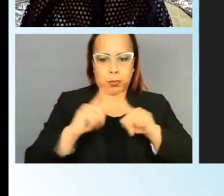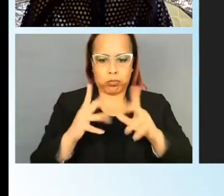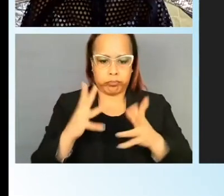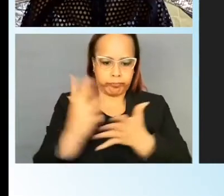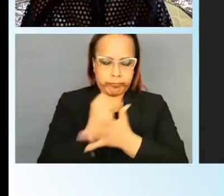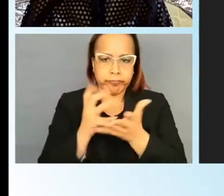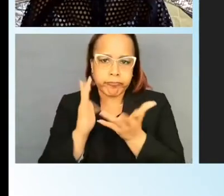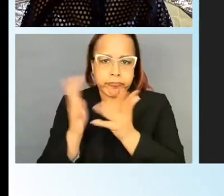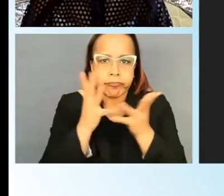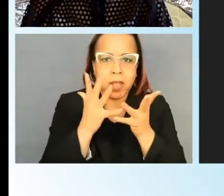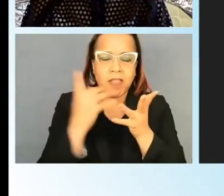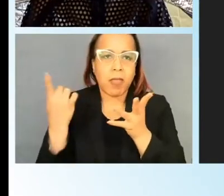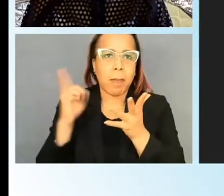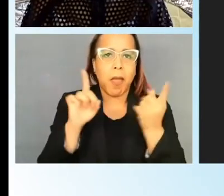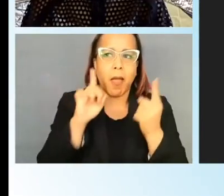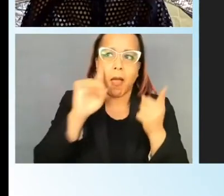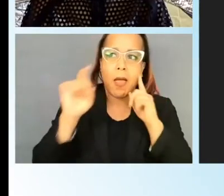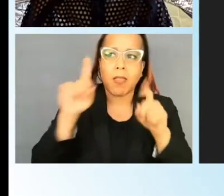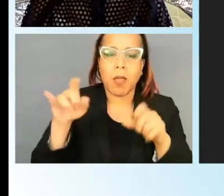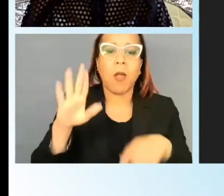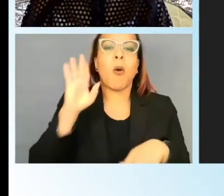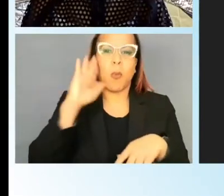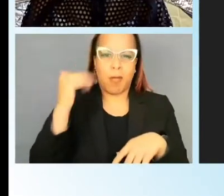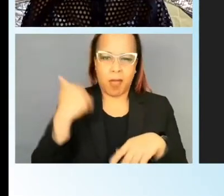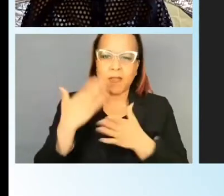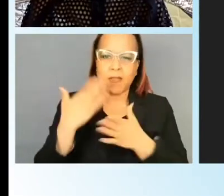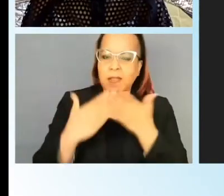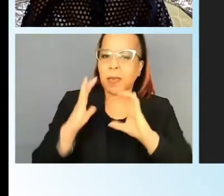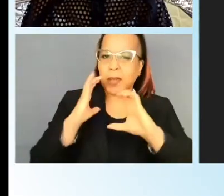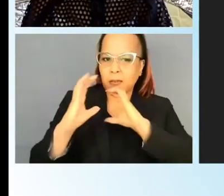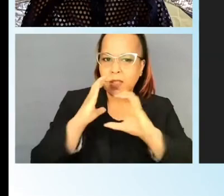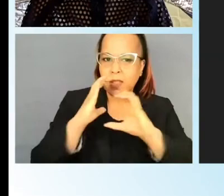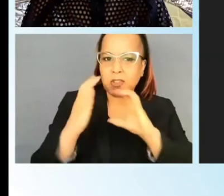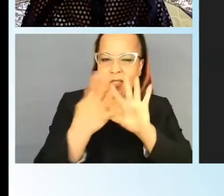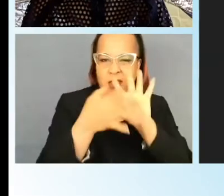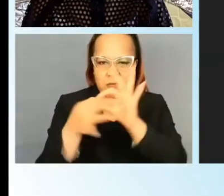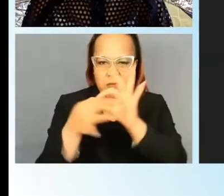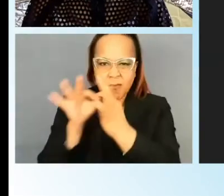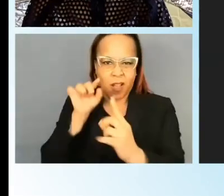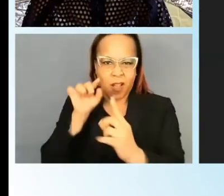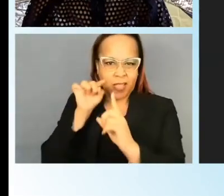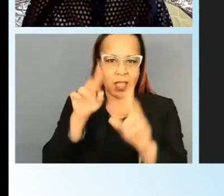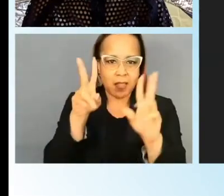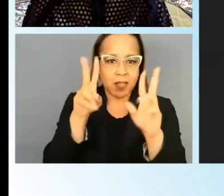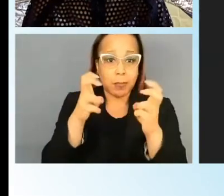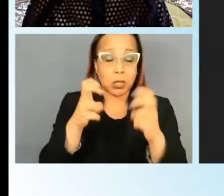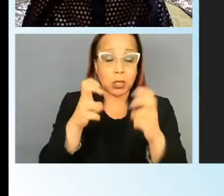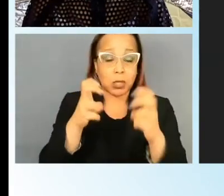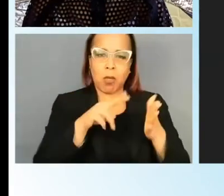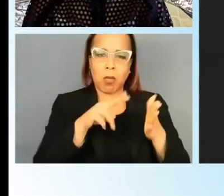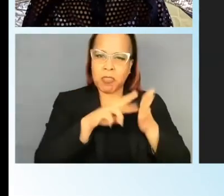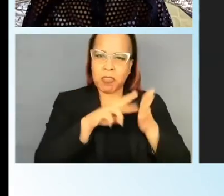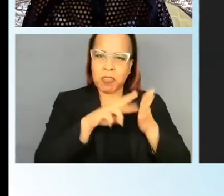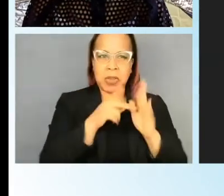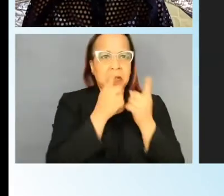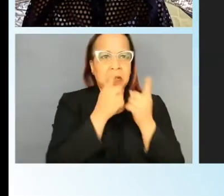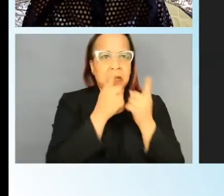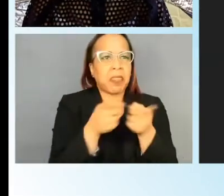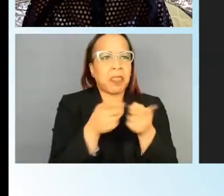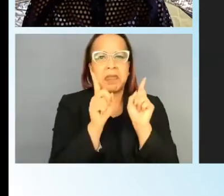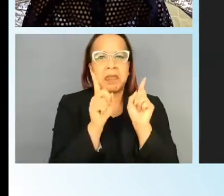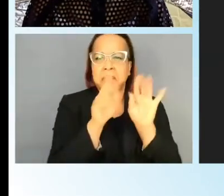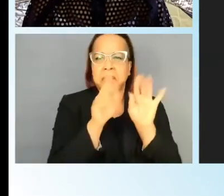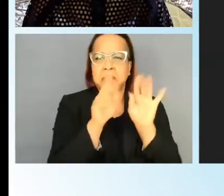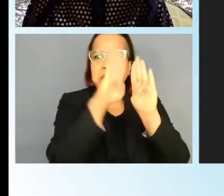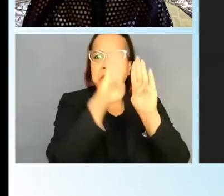pass these. And we'll have a series of conversations around the subject of both the meaning of these banners and what